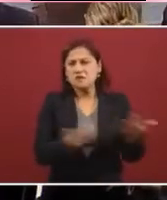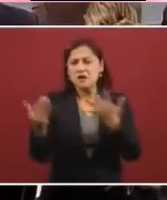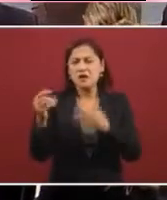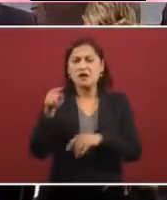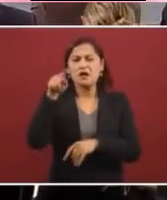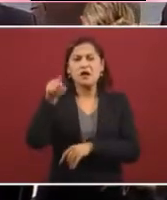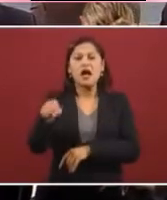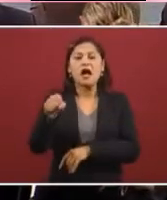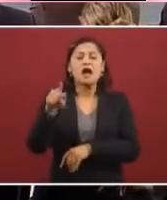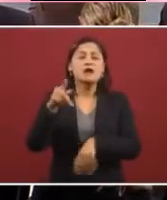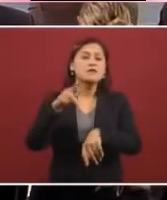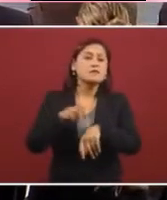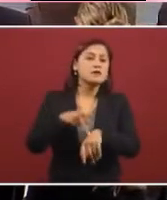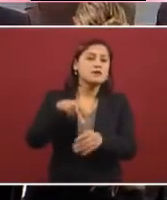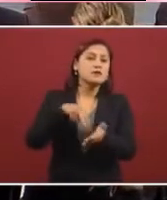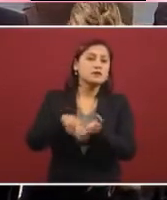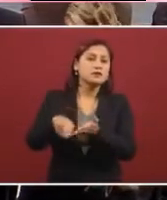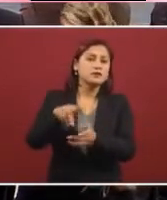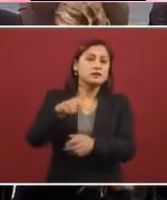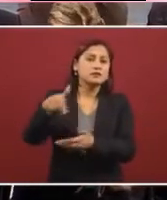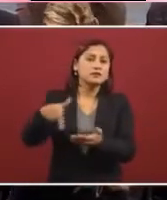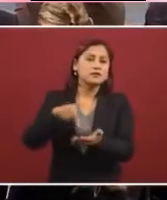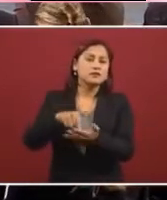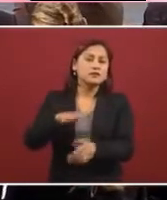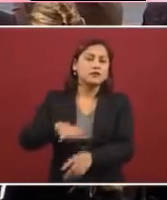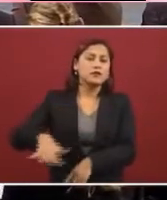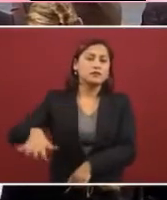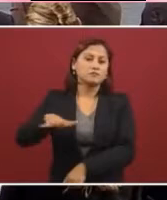thousands to Piedras Negras.